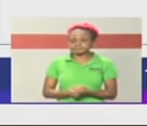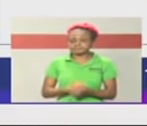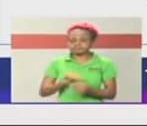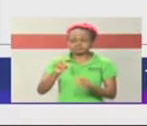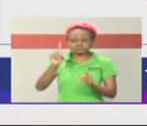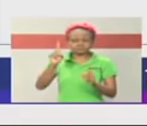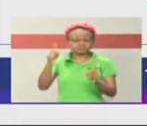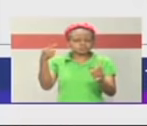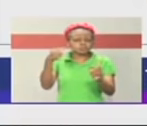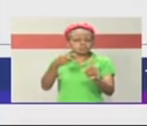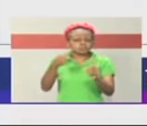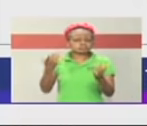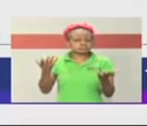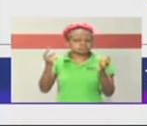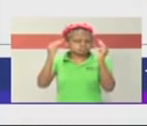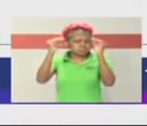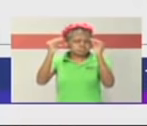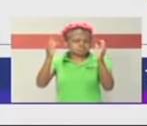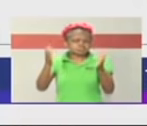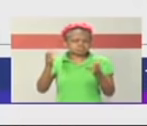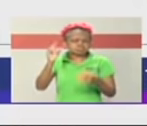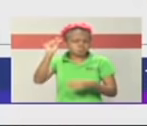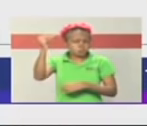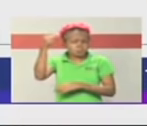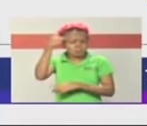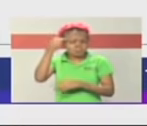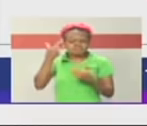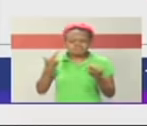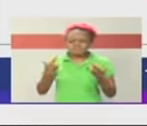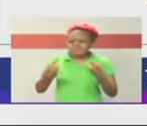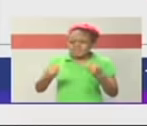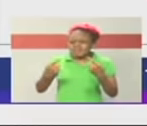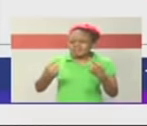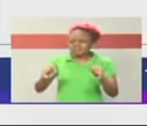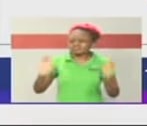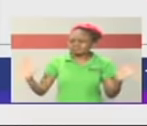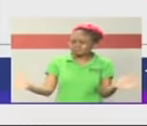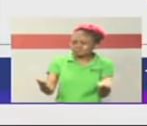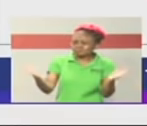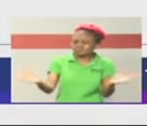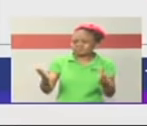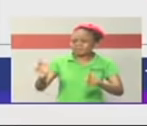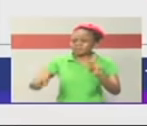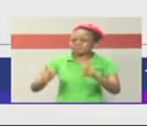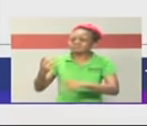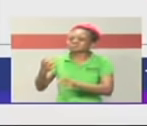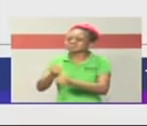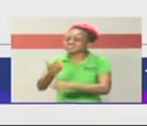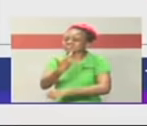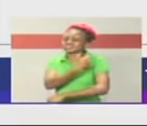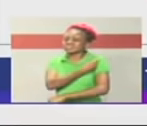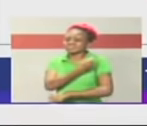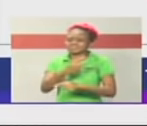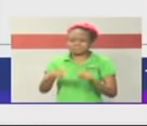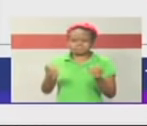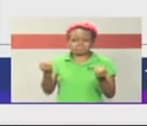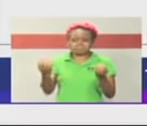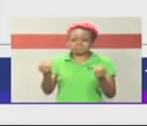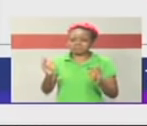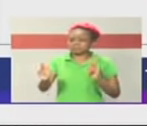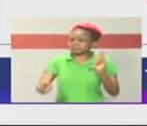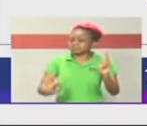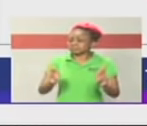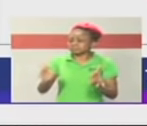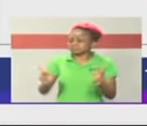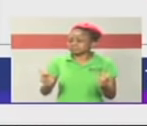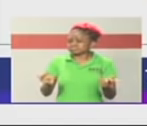all of government's efforts so far to have the population vaccinated, there are still many people who are pushing